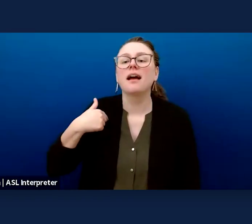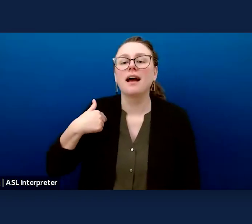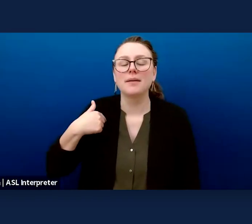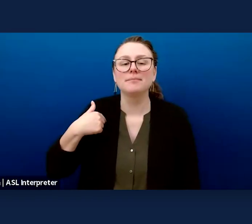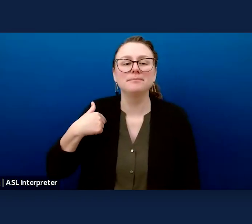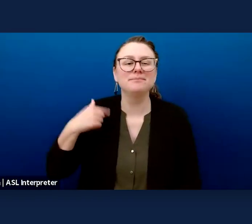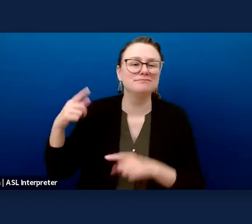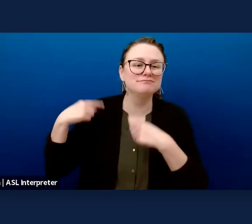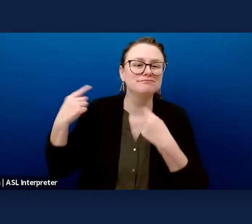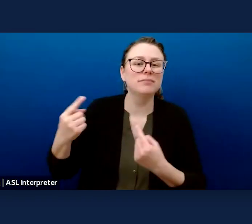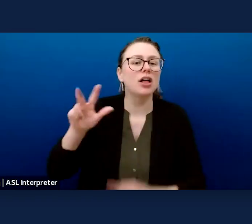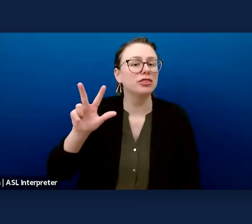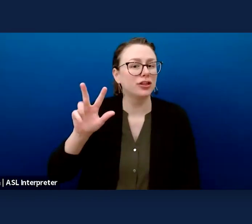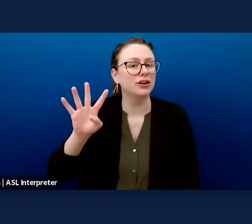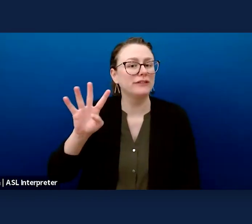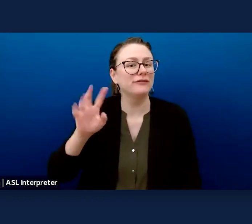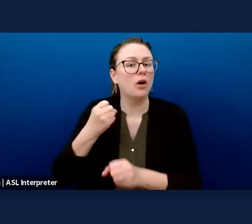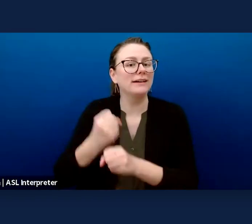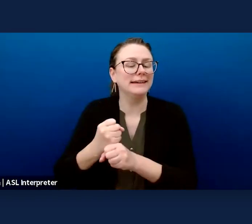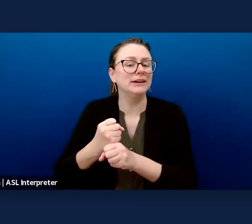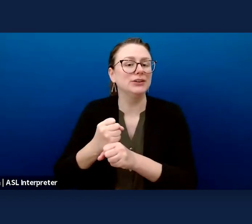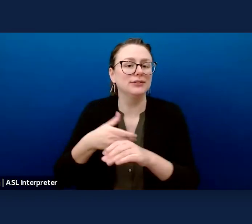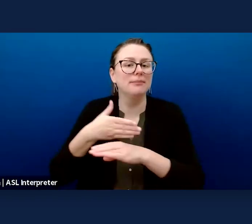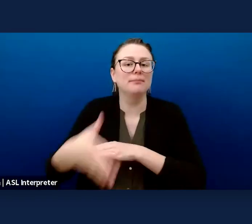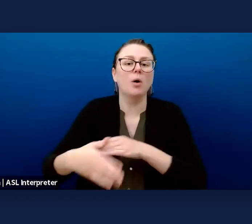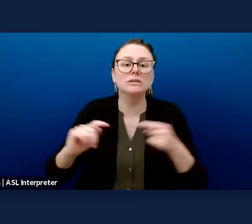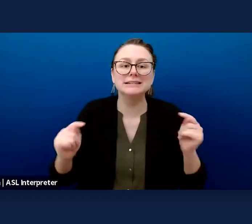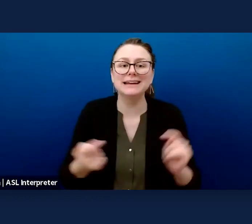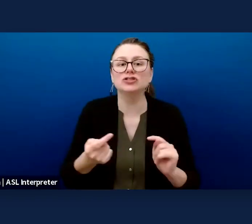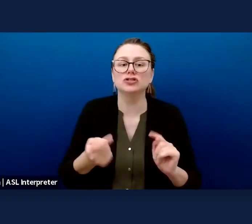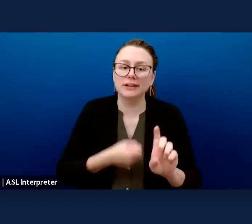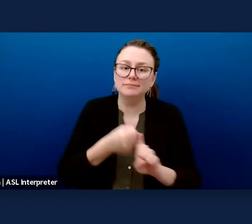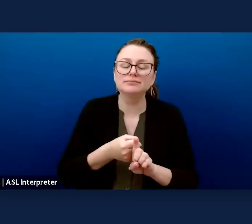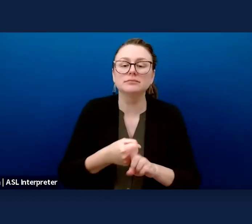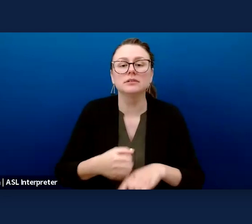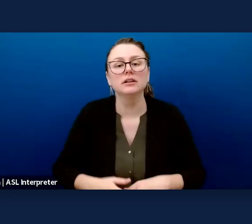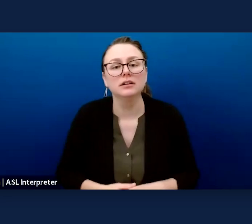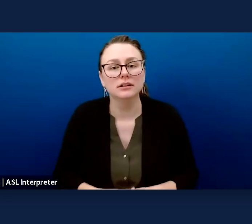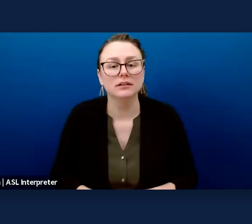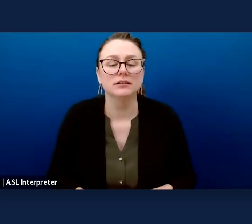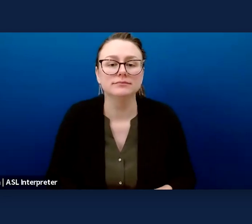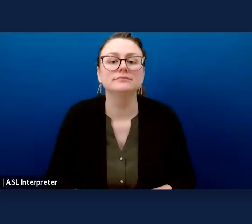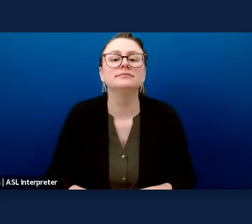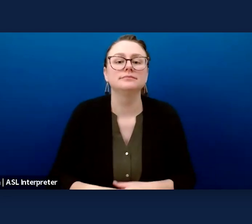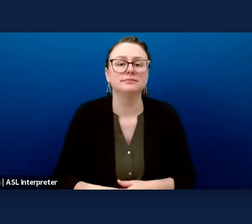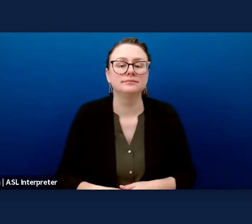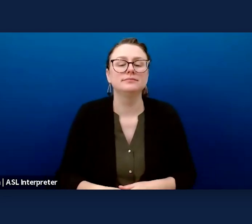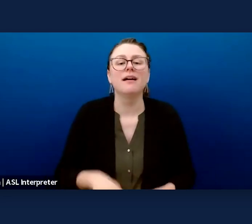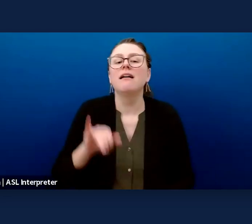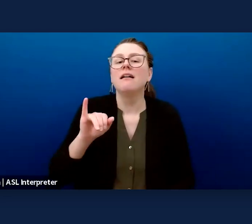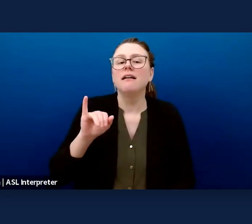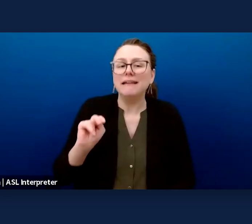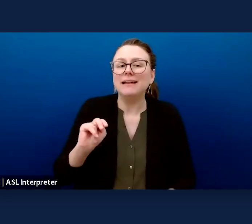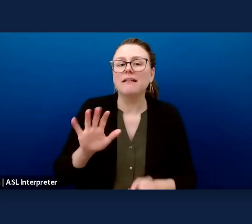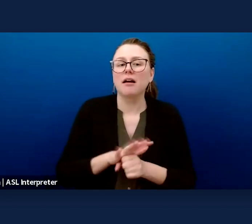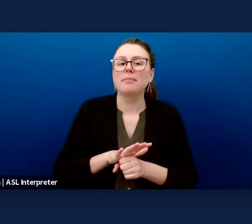now since my initial injury, and I was, as you stated, quadriplegic.